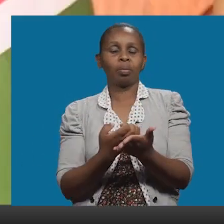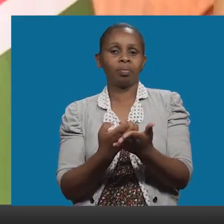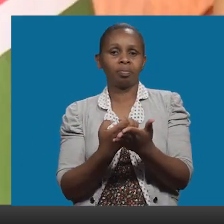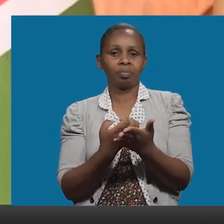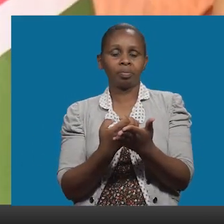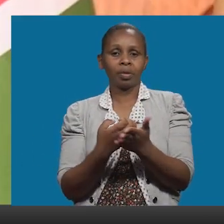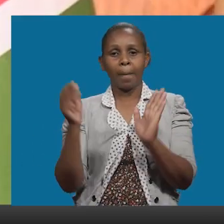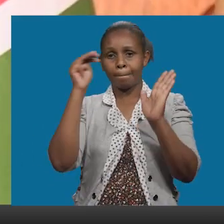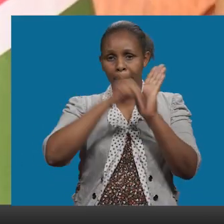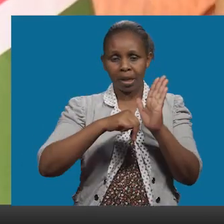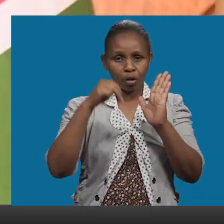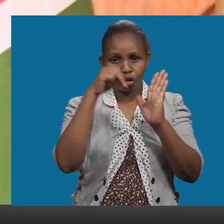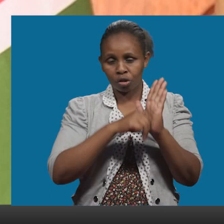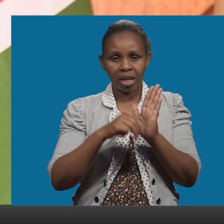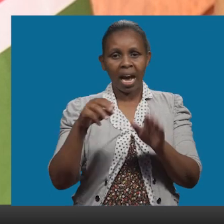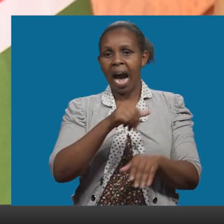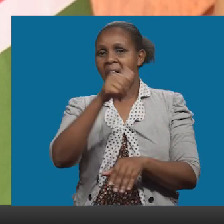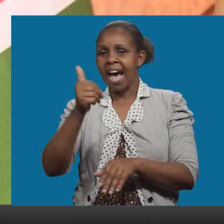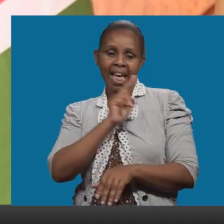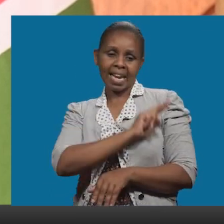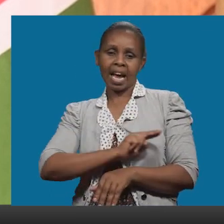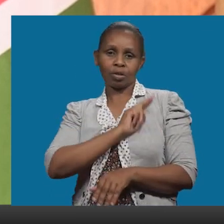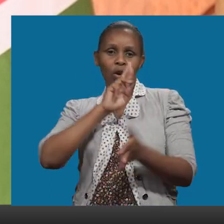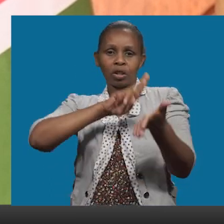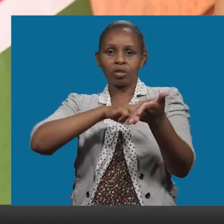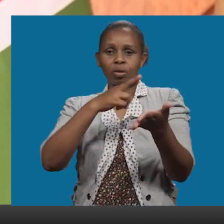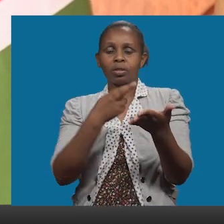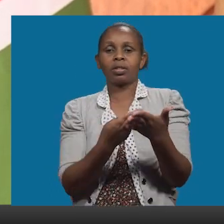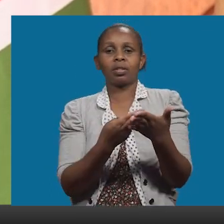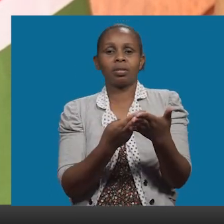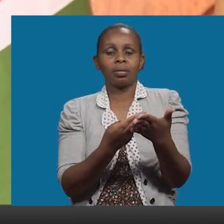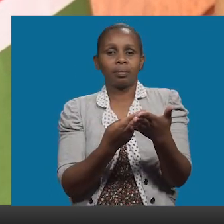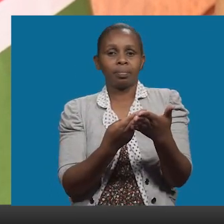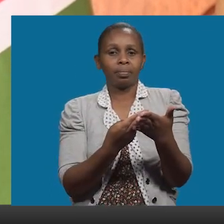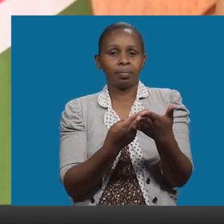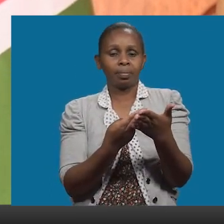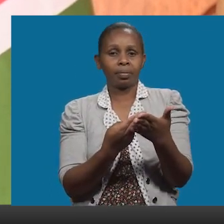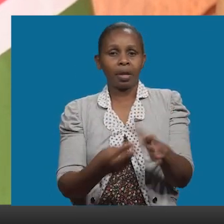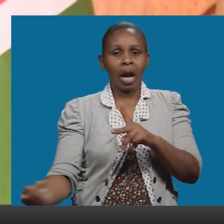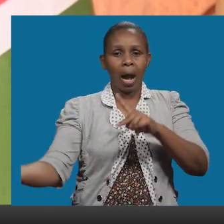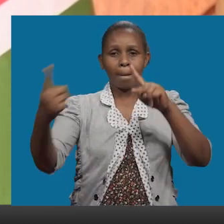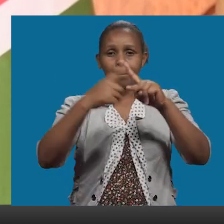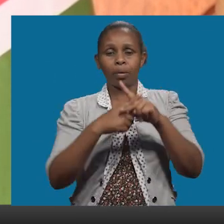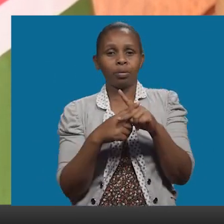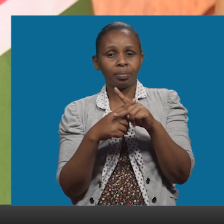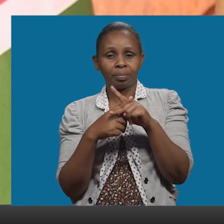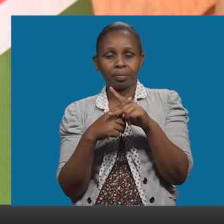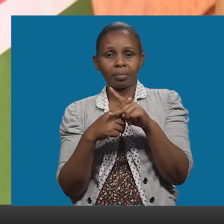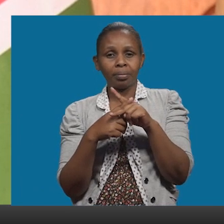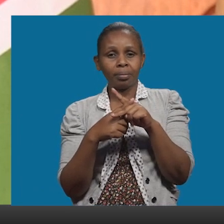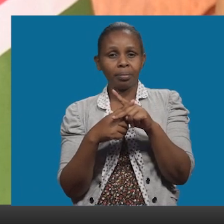kiuchumi. Livestock, minerals and other natural resources. A common approach towards